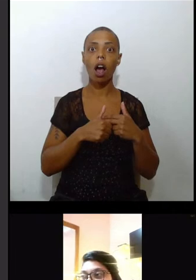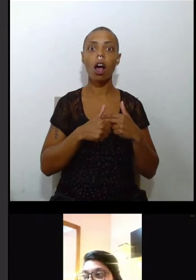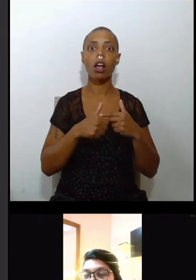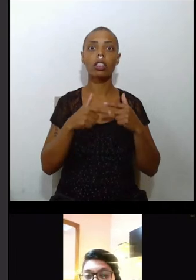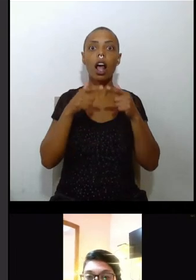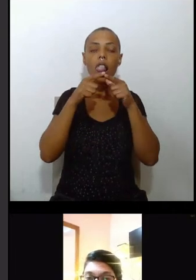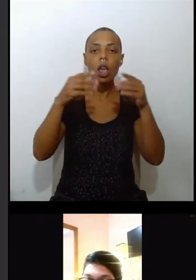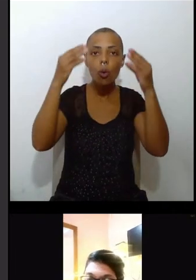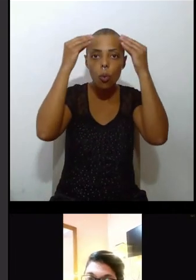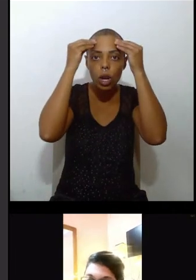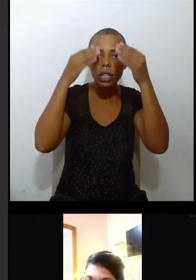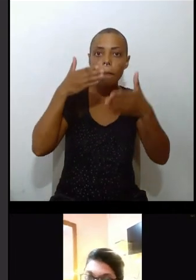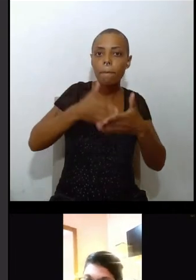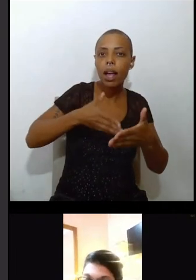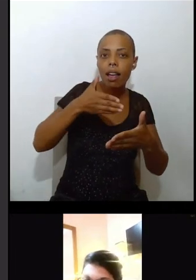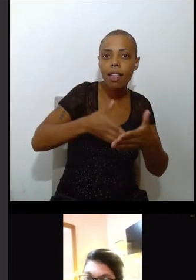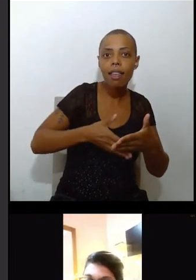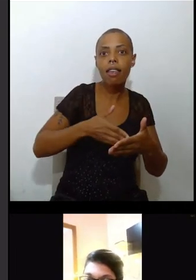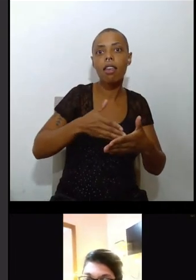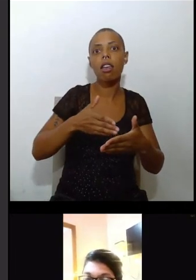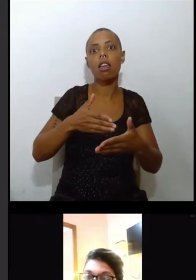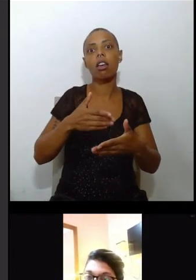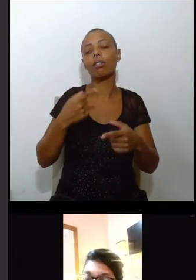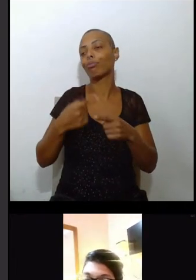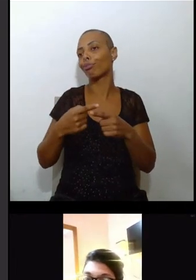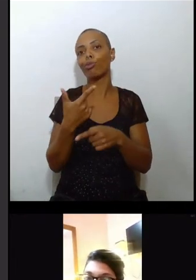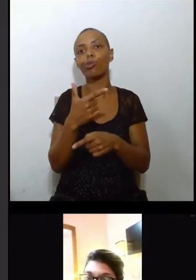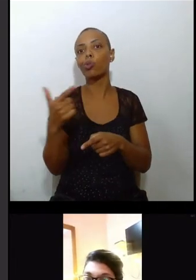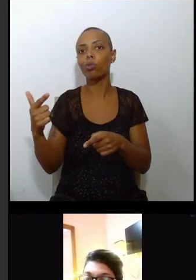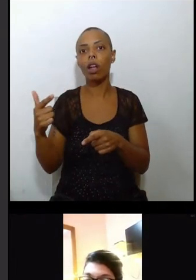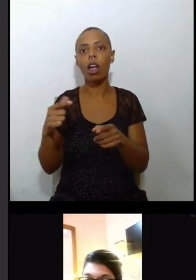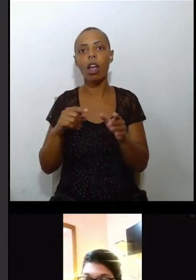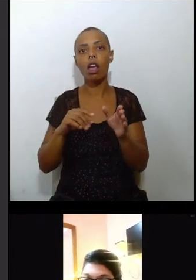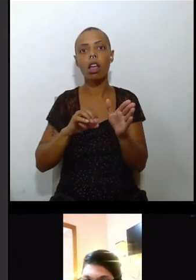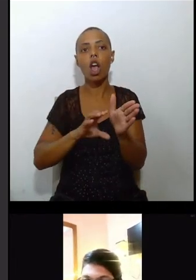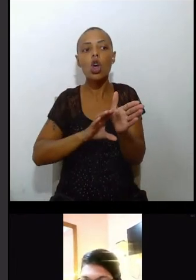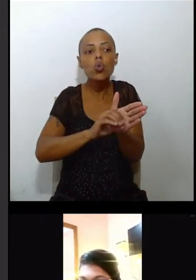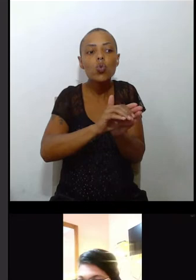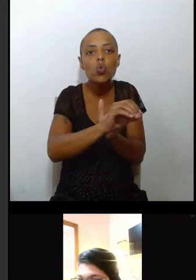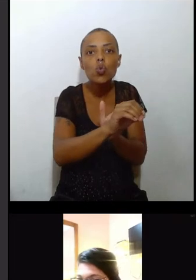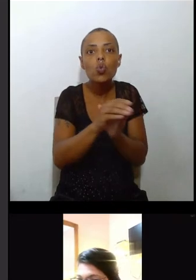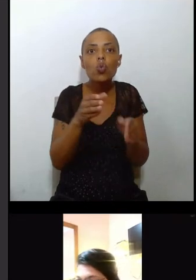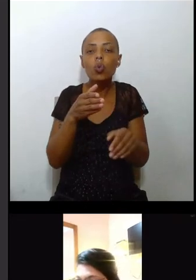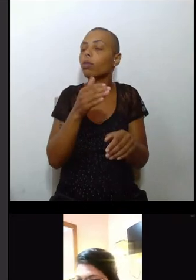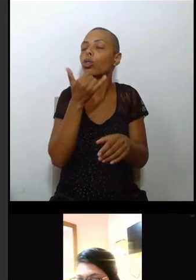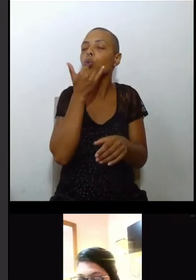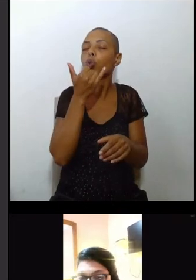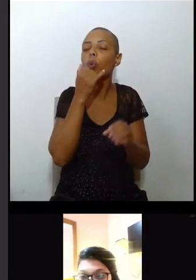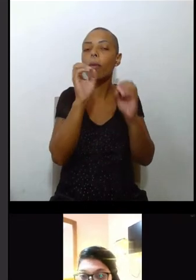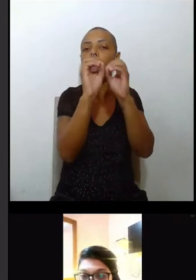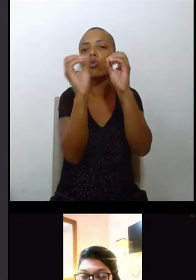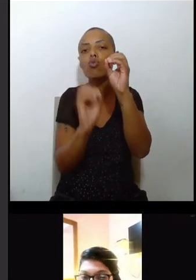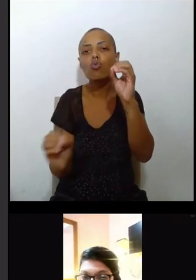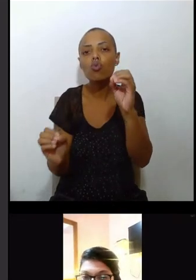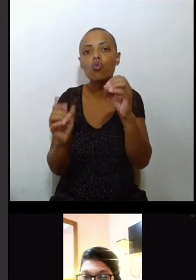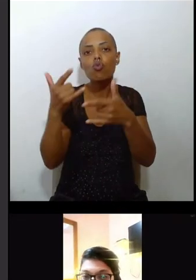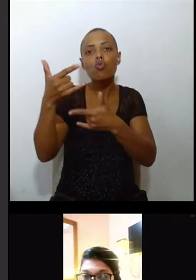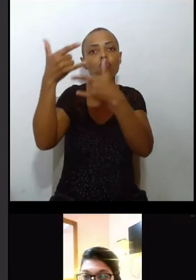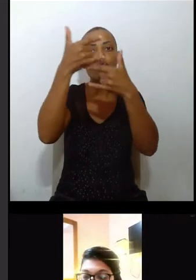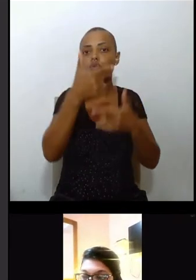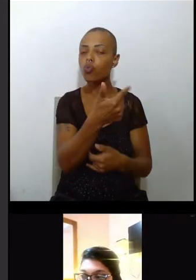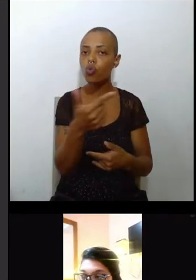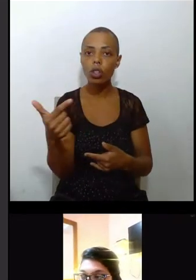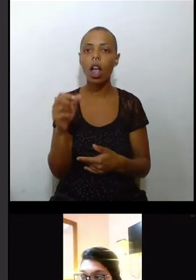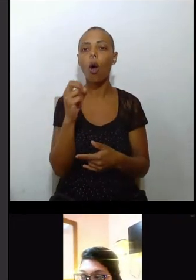or because they are all busy in a project currently we are painting several walls across India we've been really